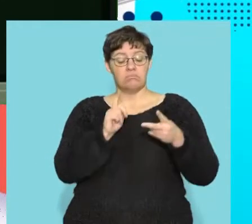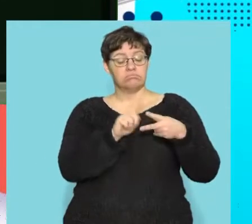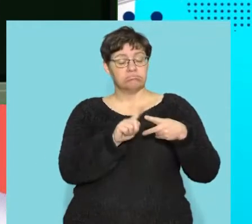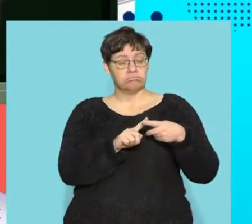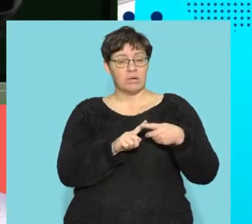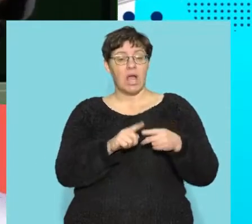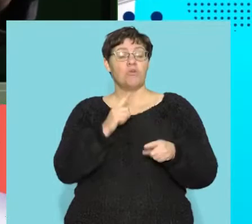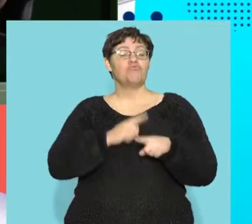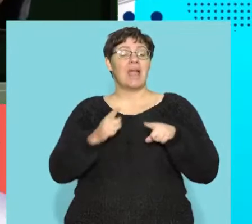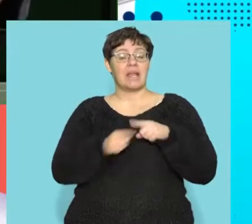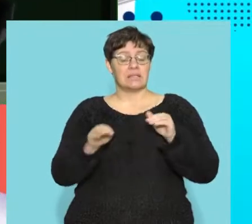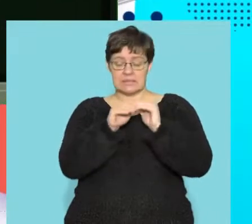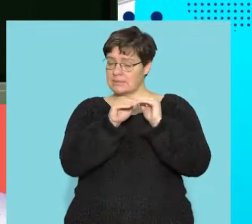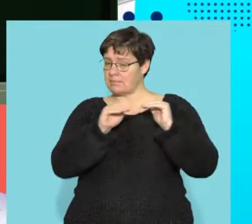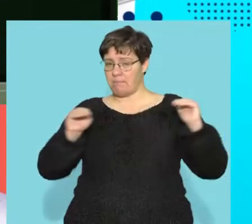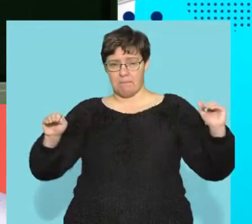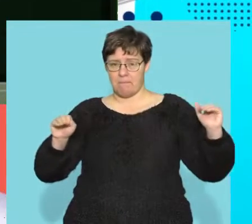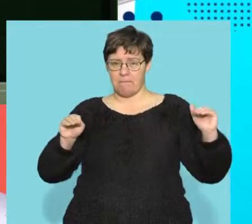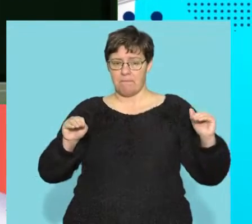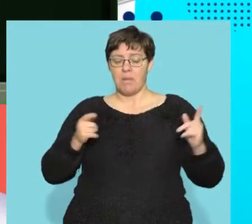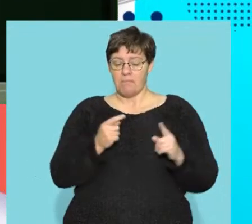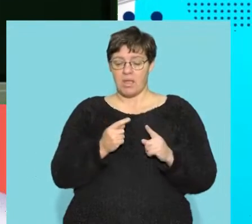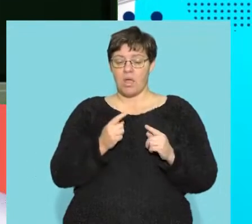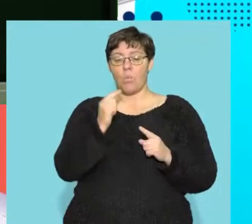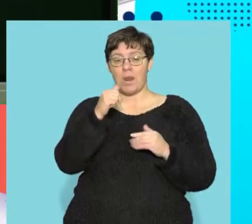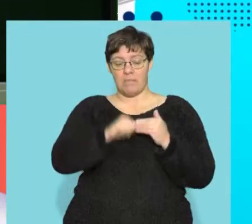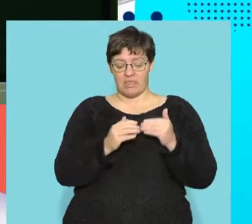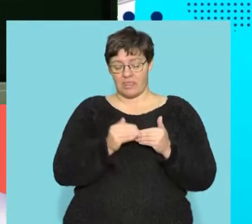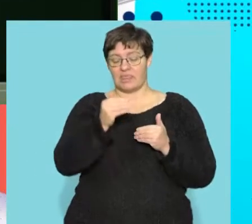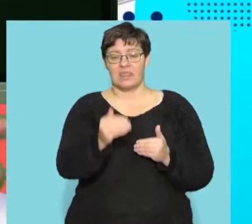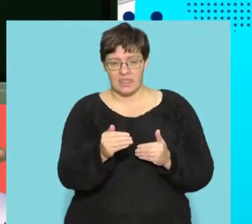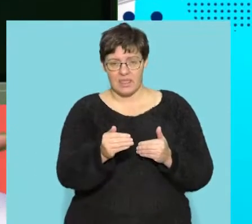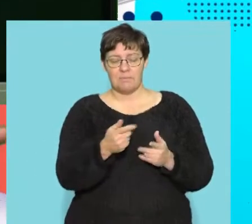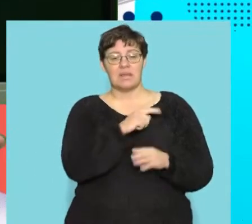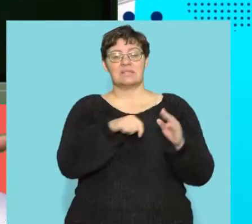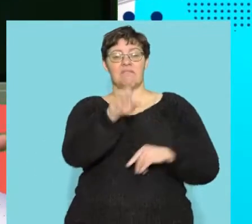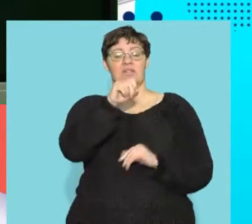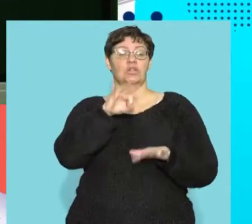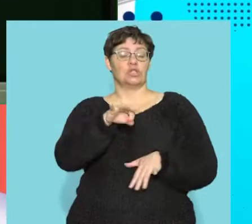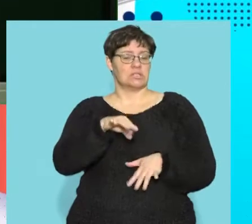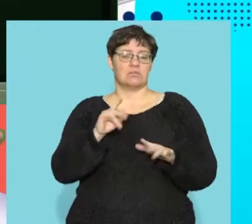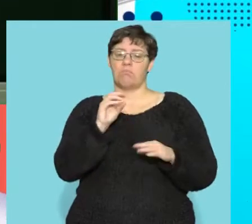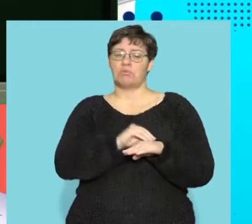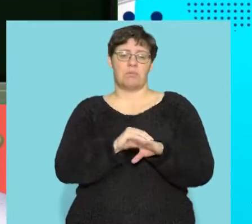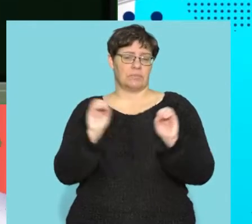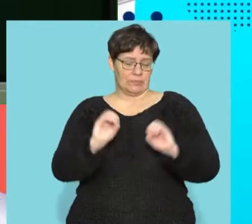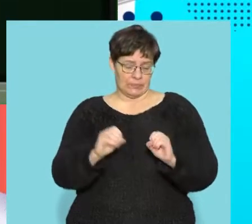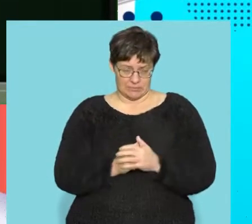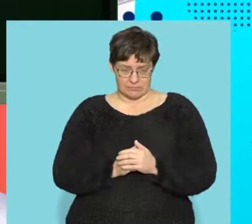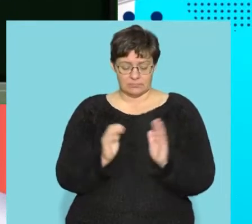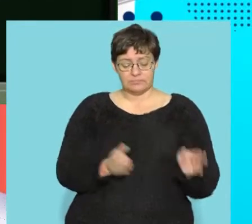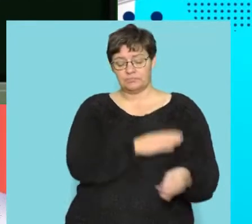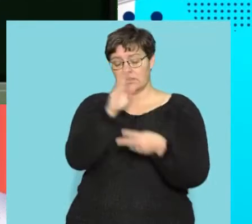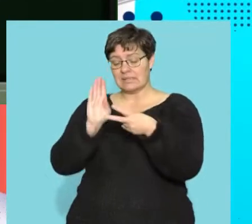stays constant for the year. You've received 1 month in advance, you just divide by 13, no problem.